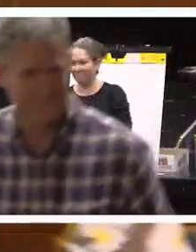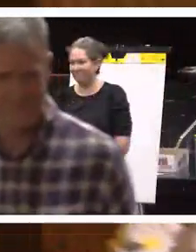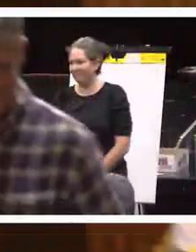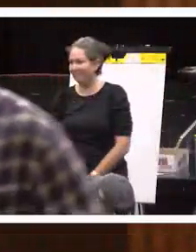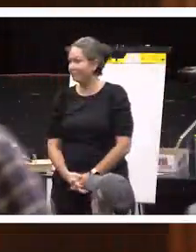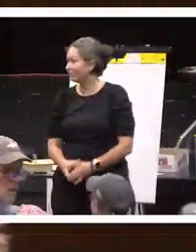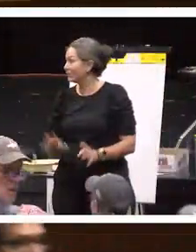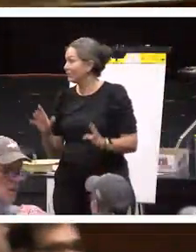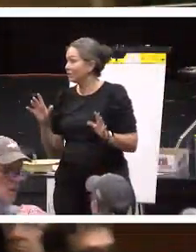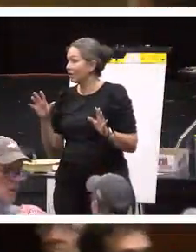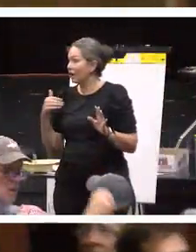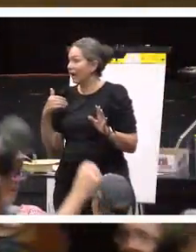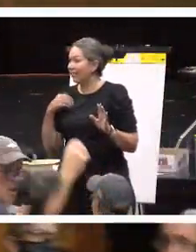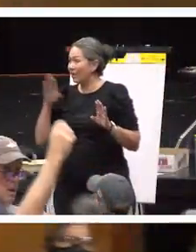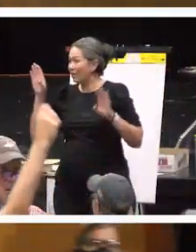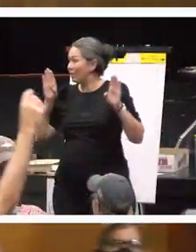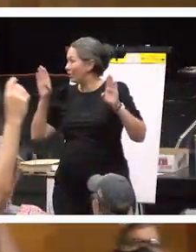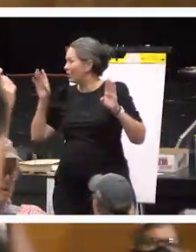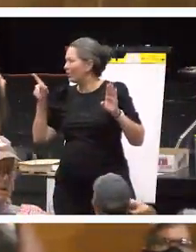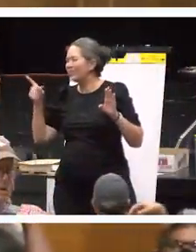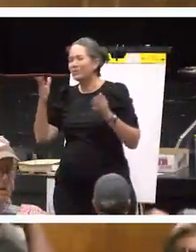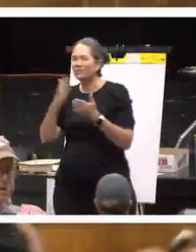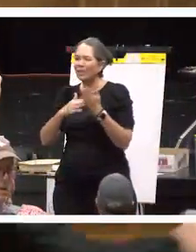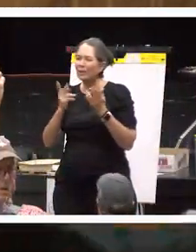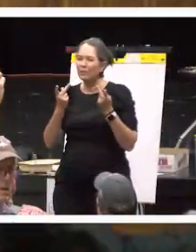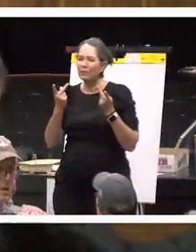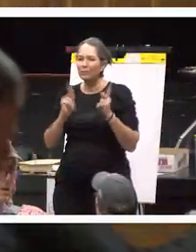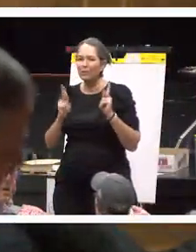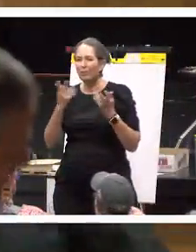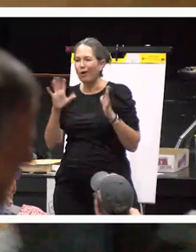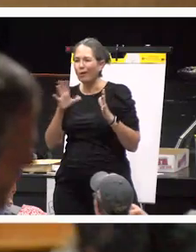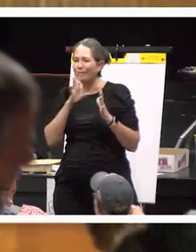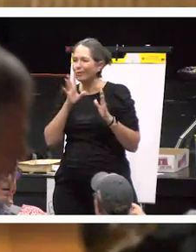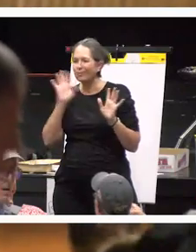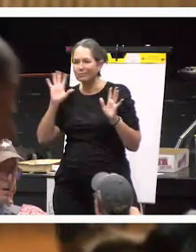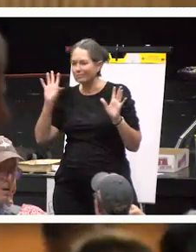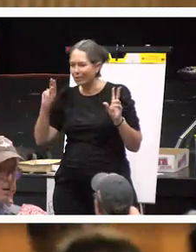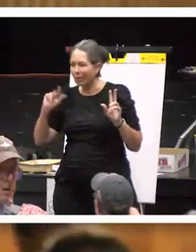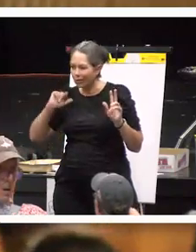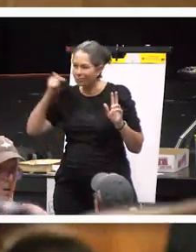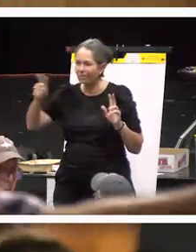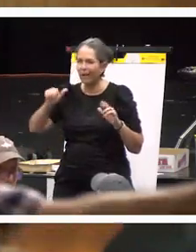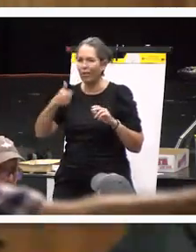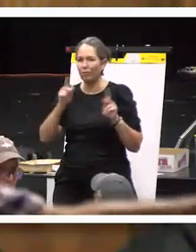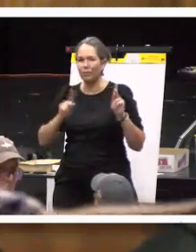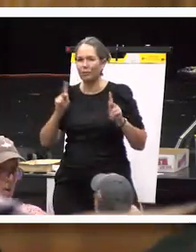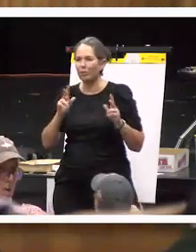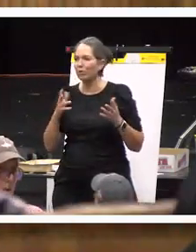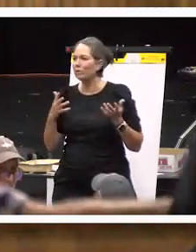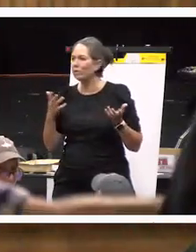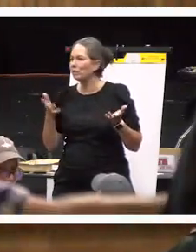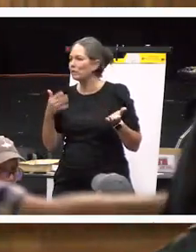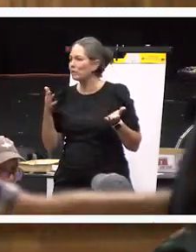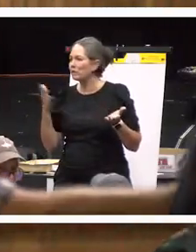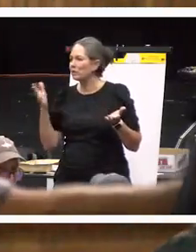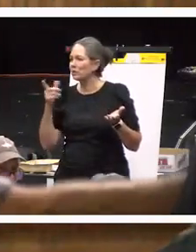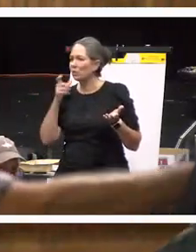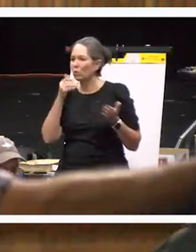Sure. I'm looking at a couple of people who've already spoken. I want to make sure we can get as many as we can before we close voting.